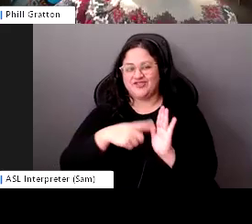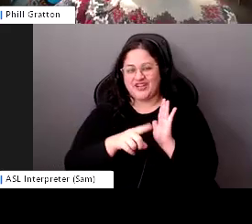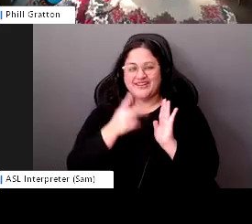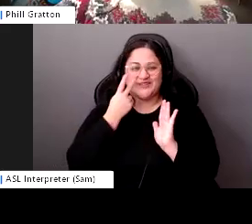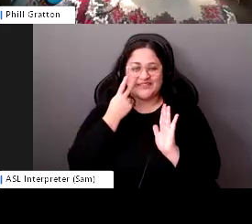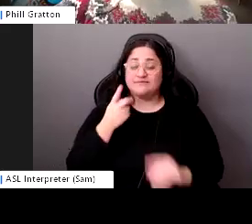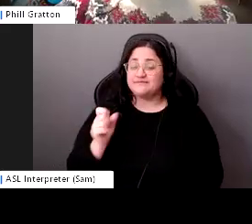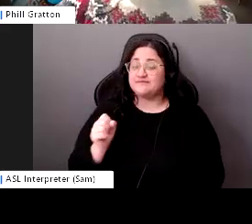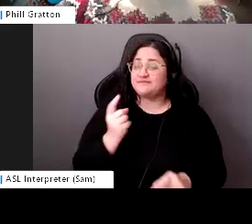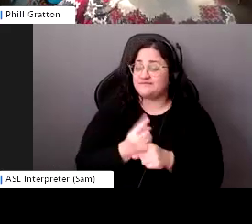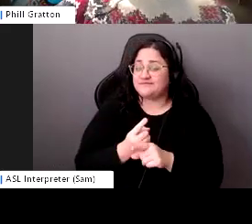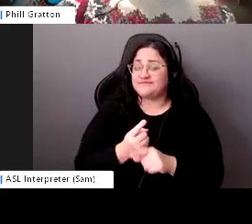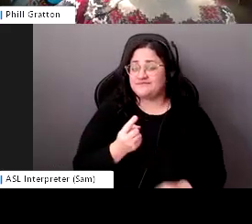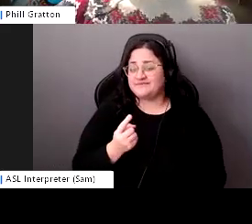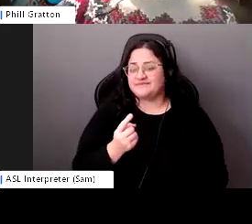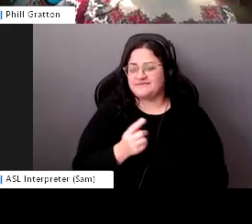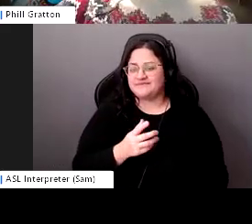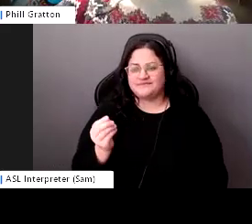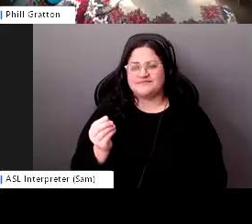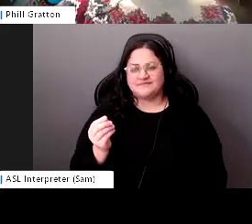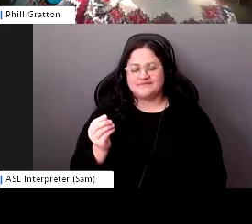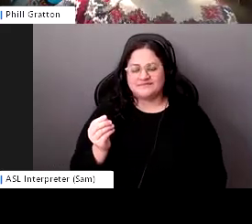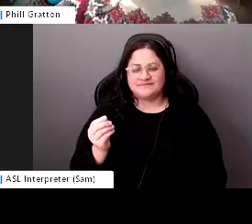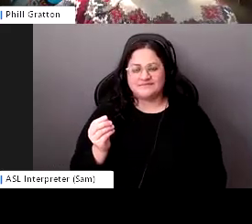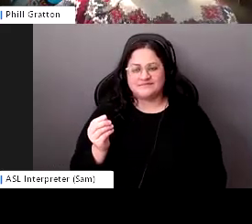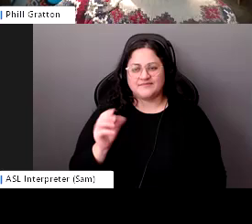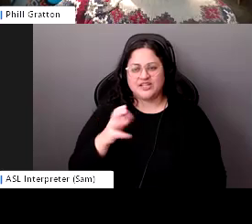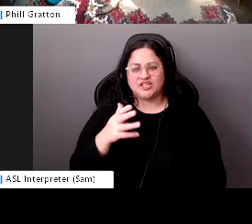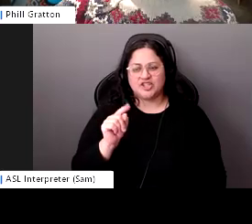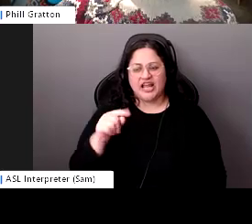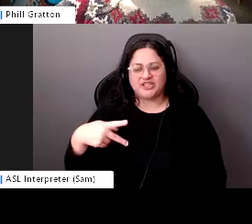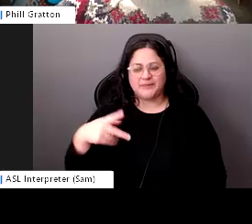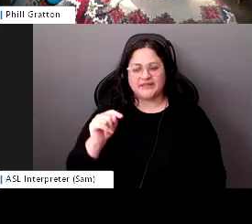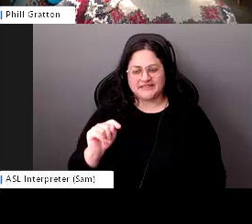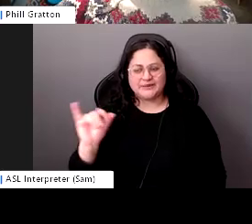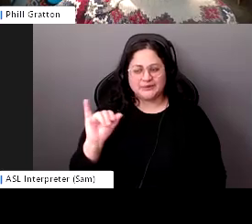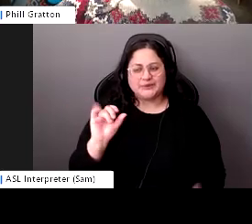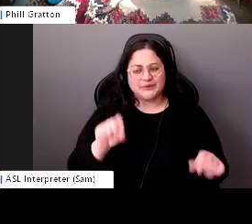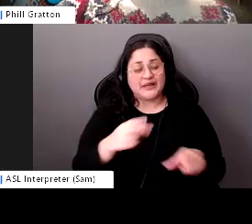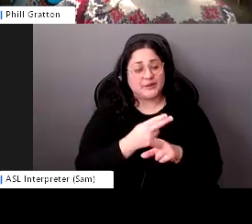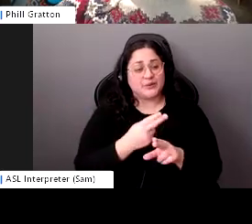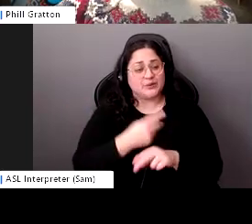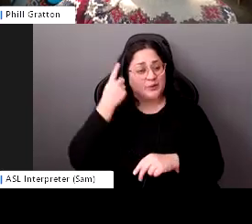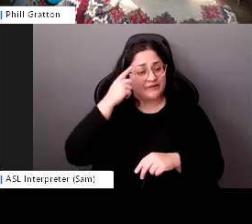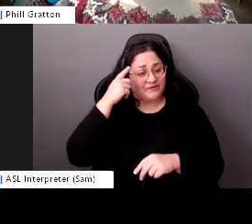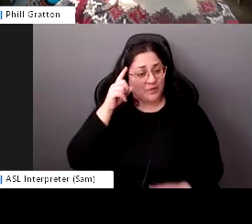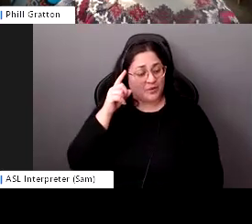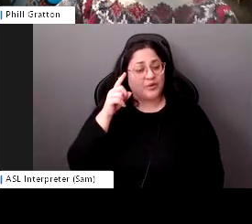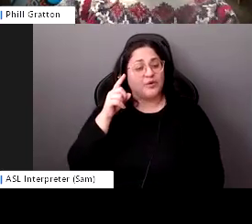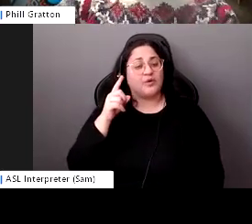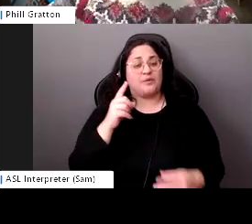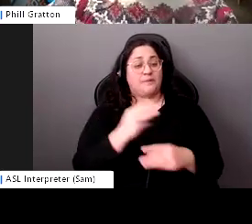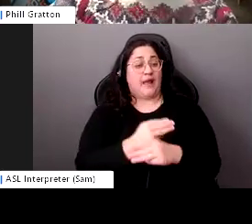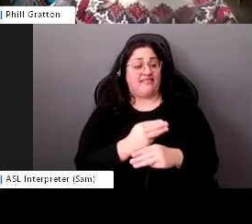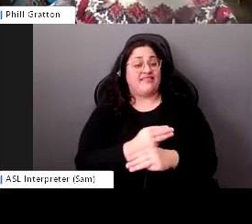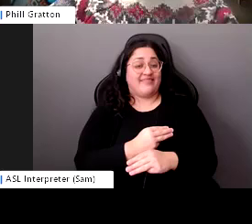the correction, something we haven't mentioned, but it's also, you can use ChatGPT for figuring things out, even mathematically. My husband was